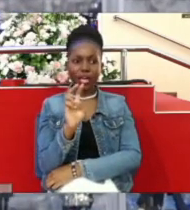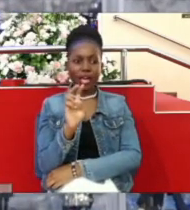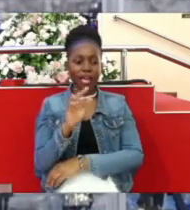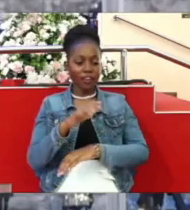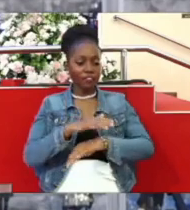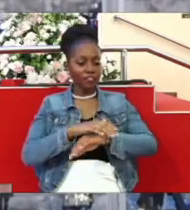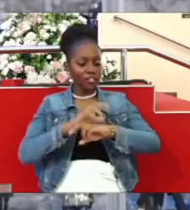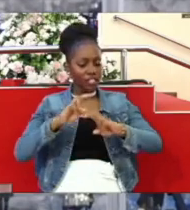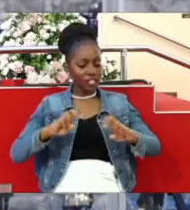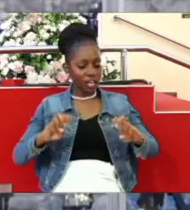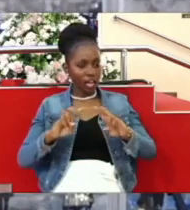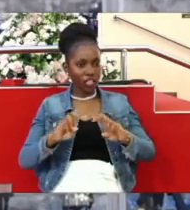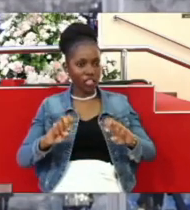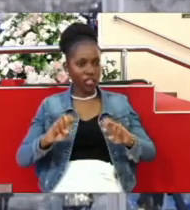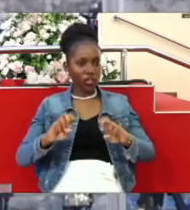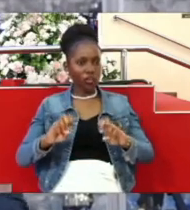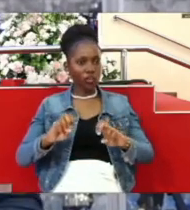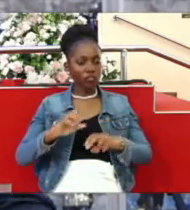well.